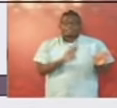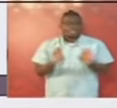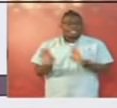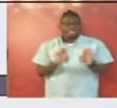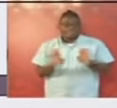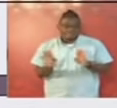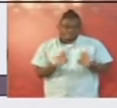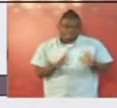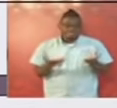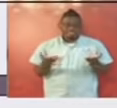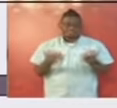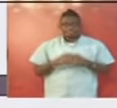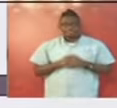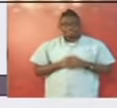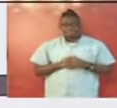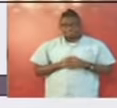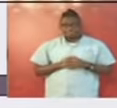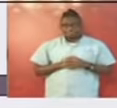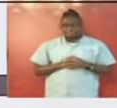increase transmission.